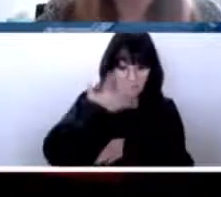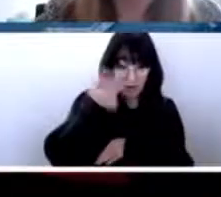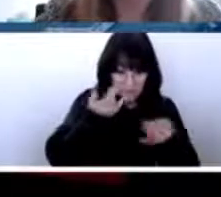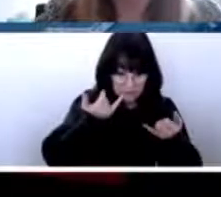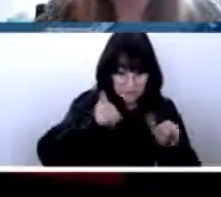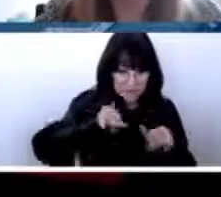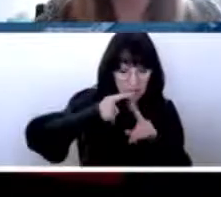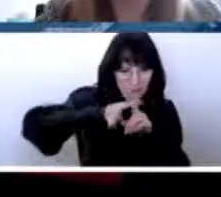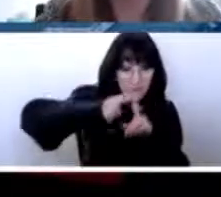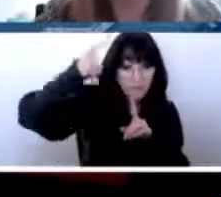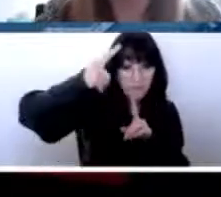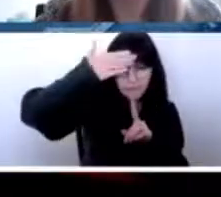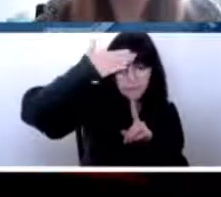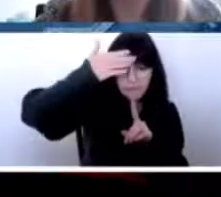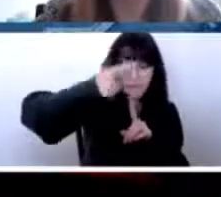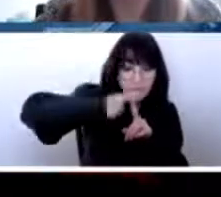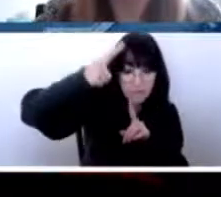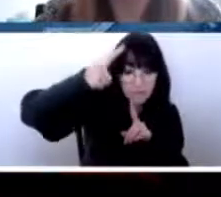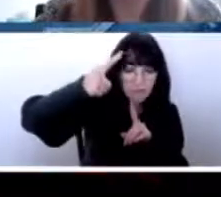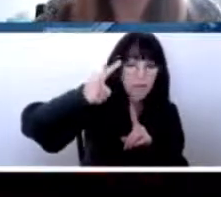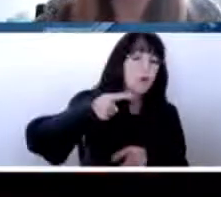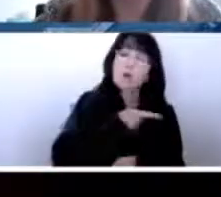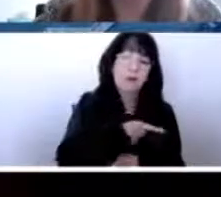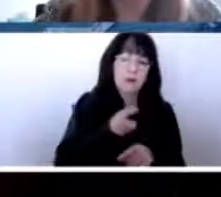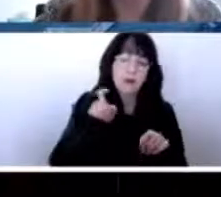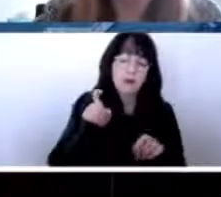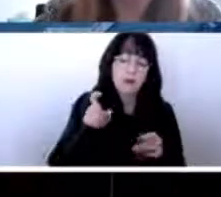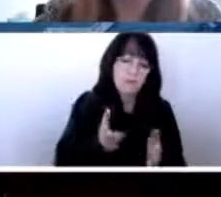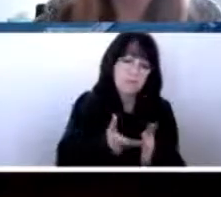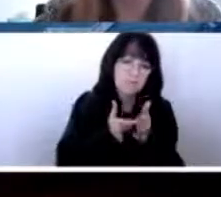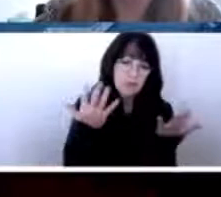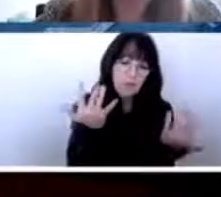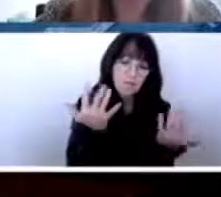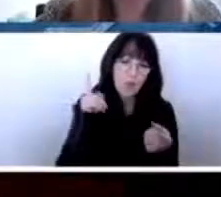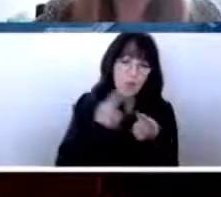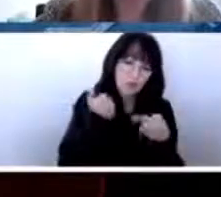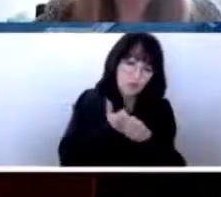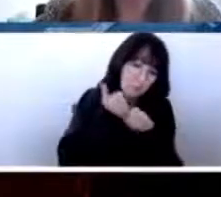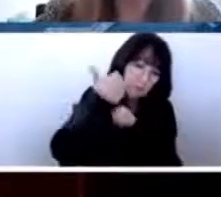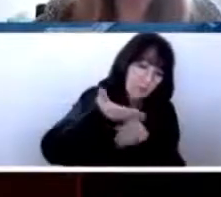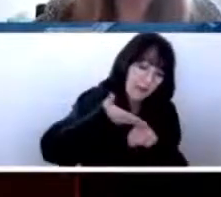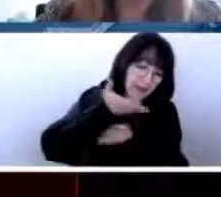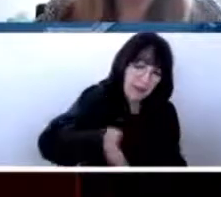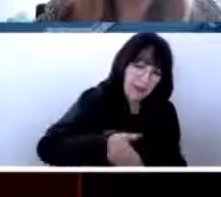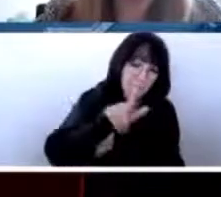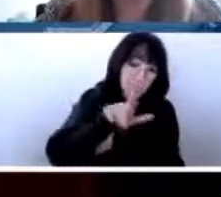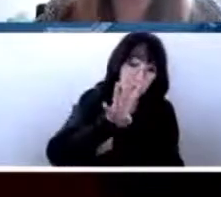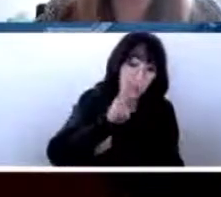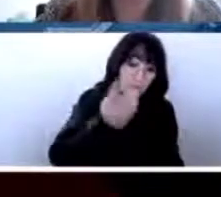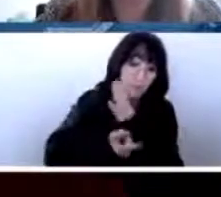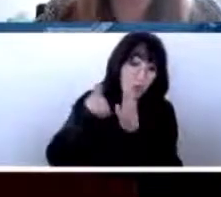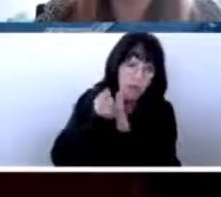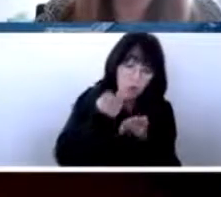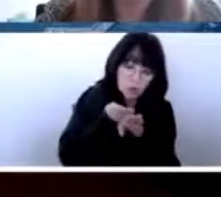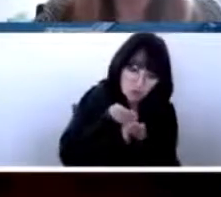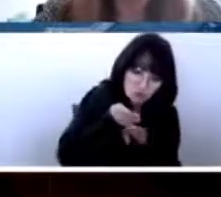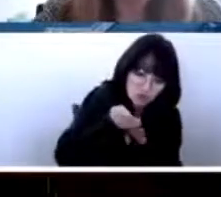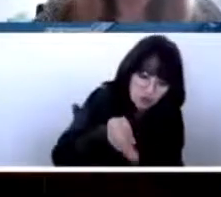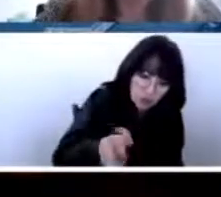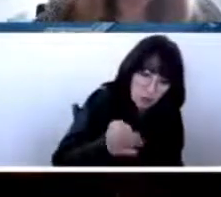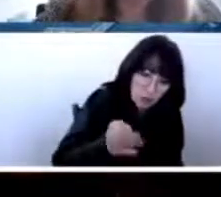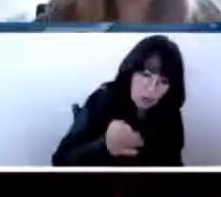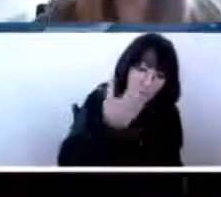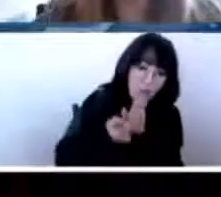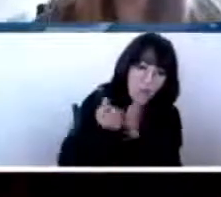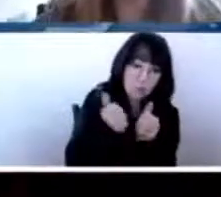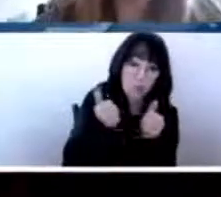hours without using any medications to reduce their fever. Well, let's talk about quarantine. So